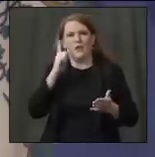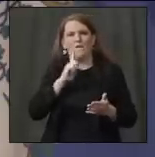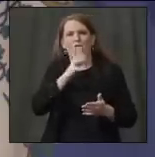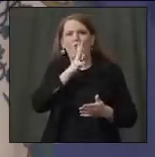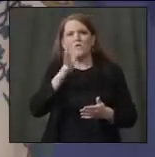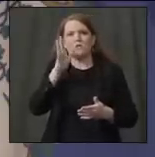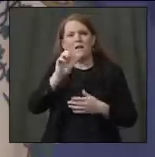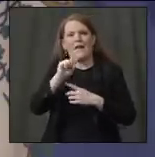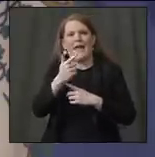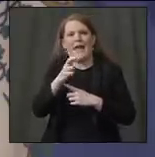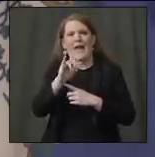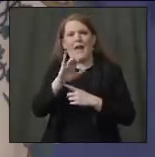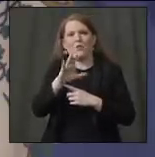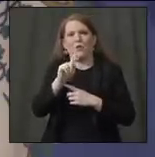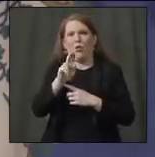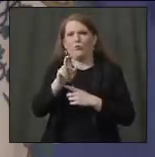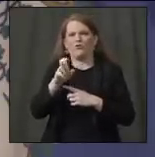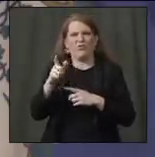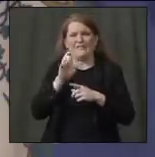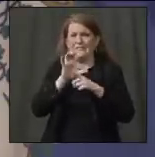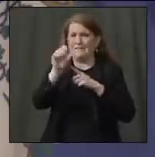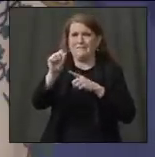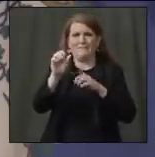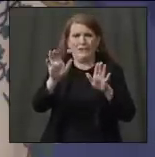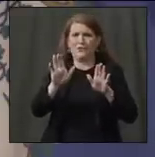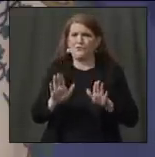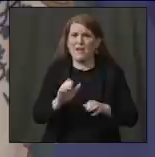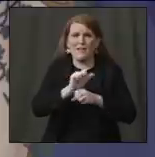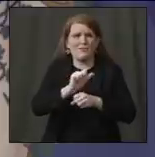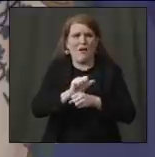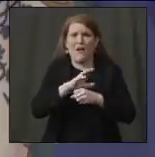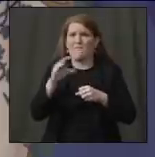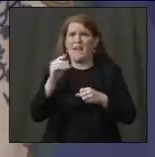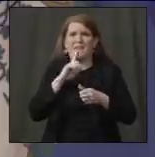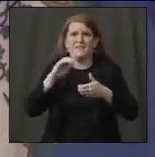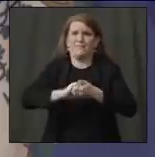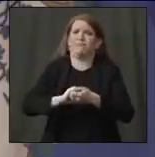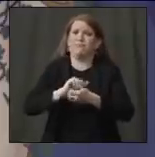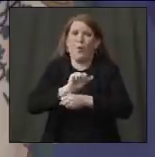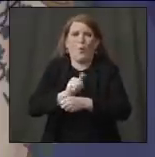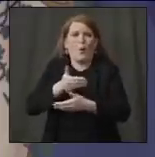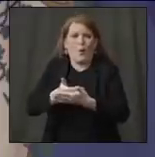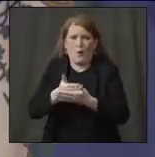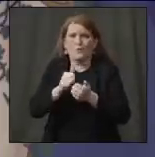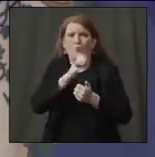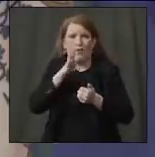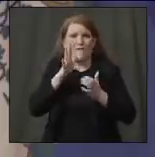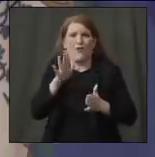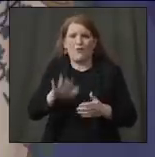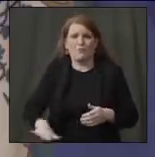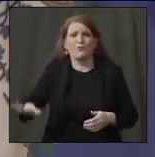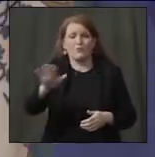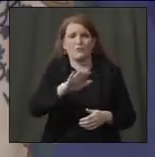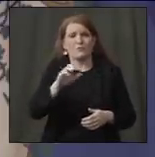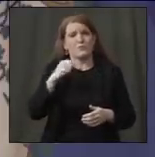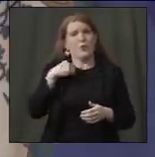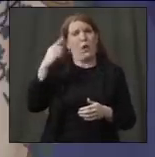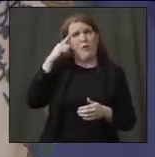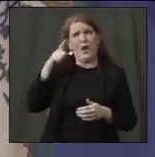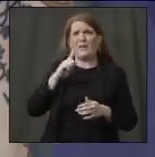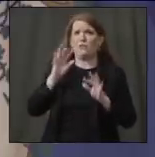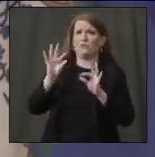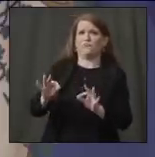job there, very close with the farmers. And so it's in that capacity that I thought he was the ideal person to help lead our